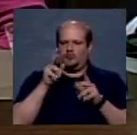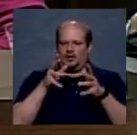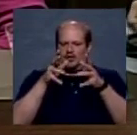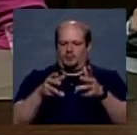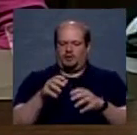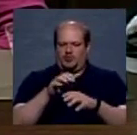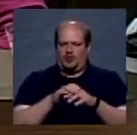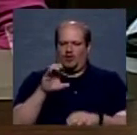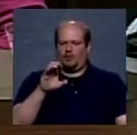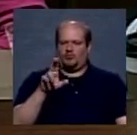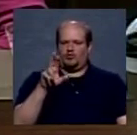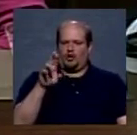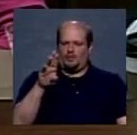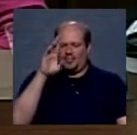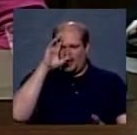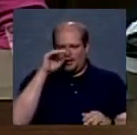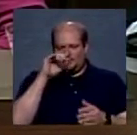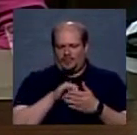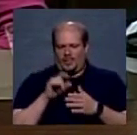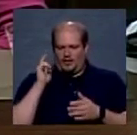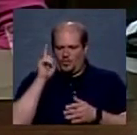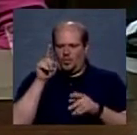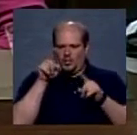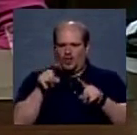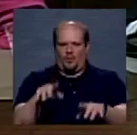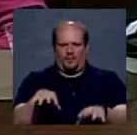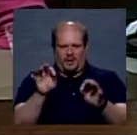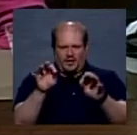curb, and the expectation is that we're going to pick it up.